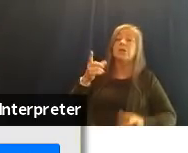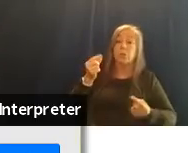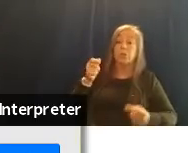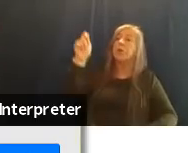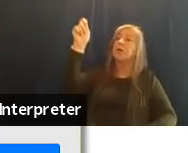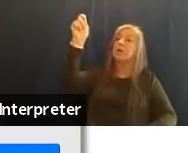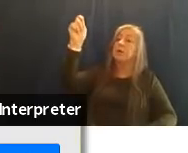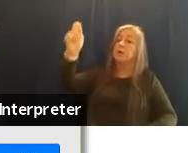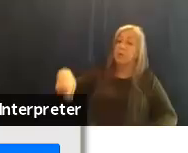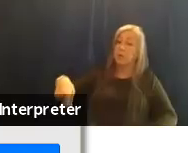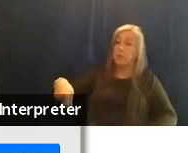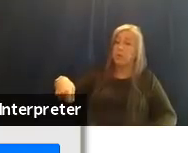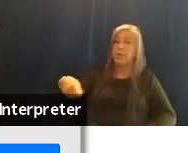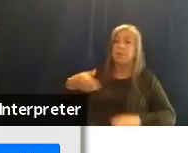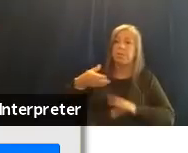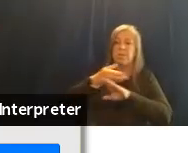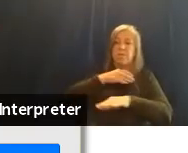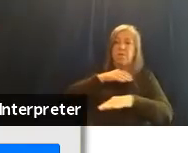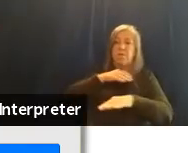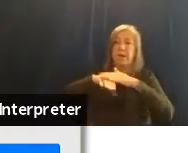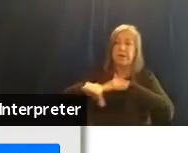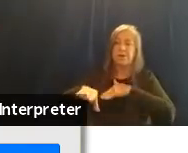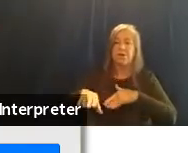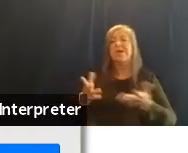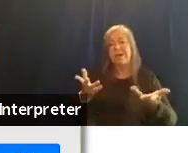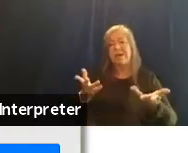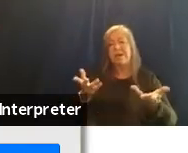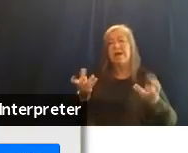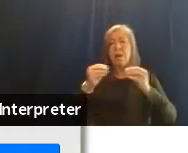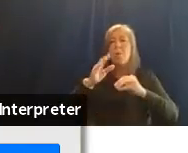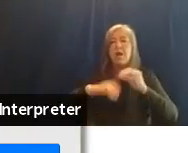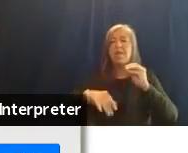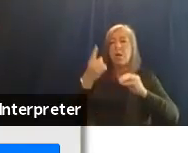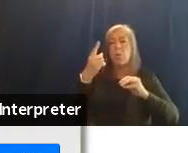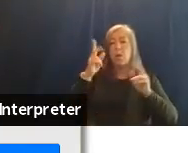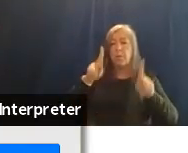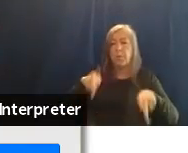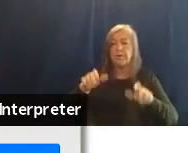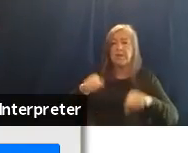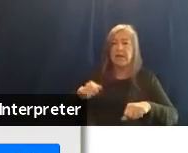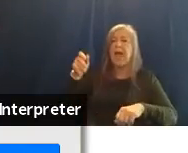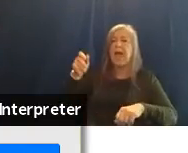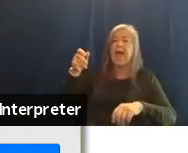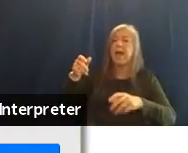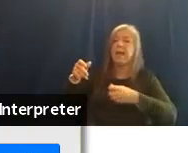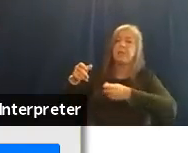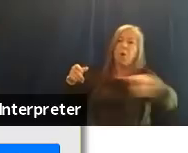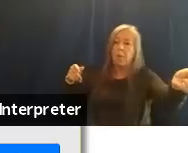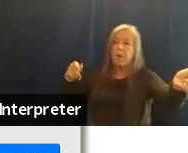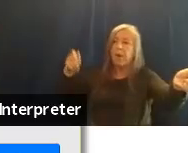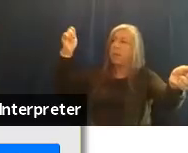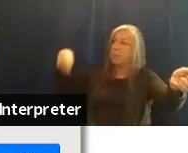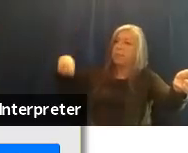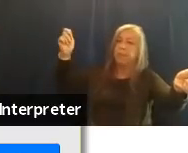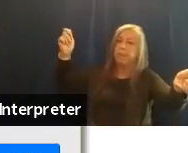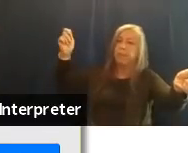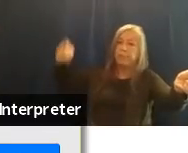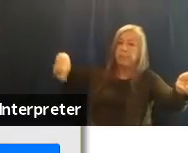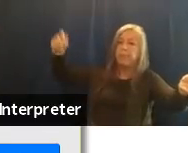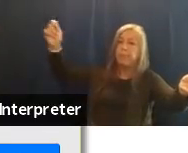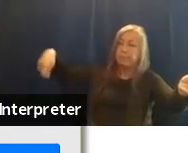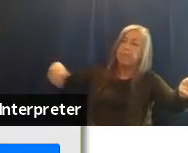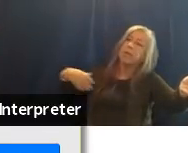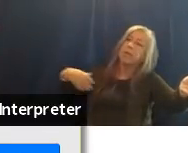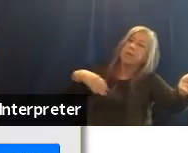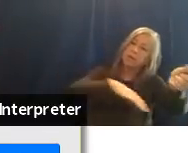the door behind you so the person behind you has to rebadge. If the door is open, you can still badge in. As long as you hear the beep, it'll badge you in. That